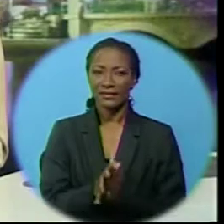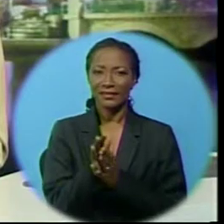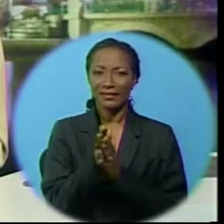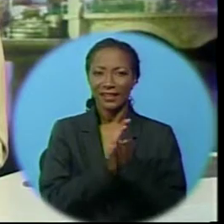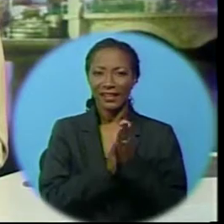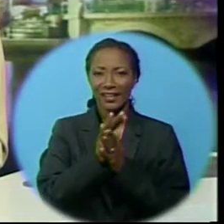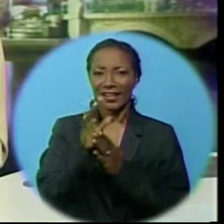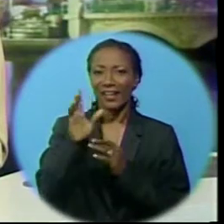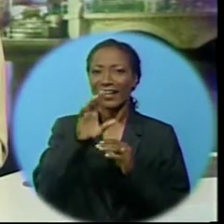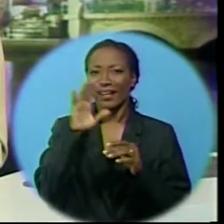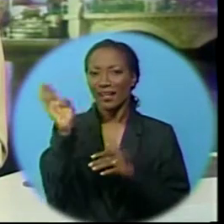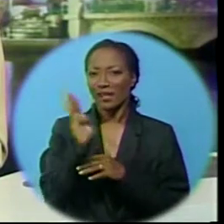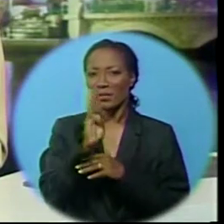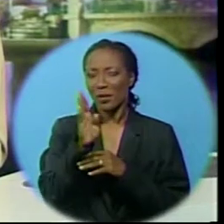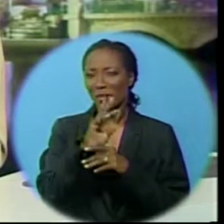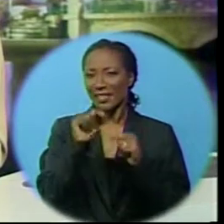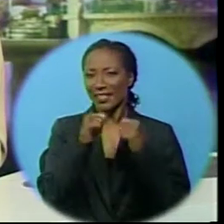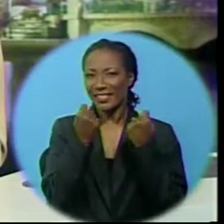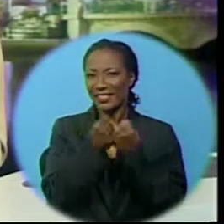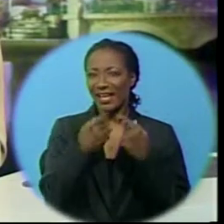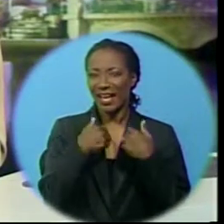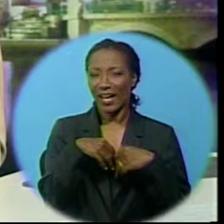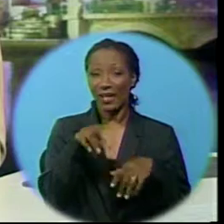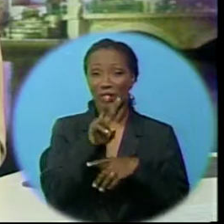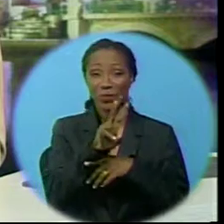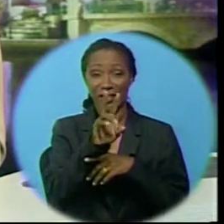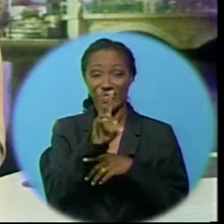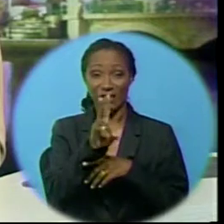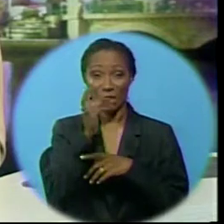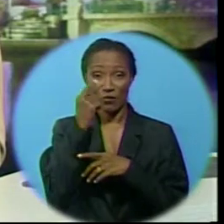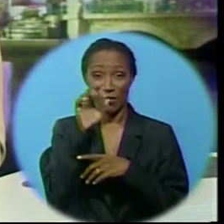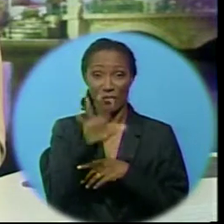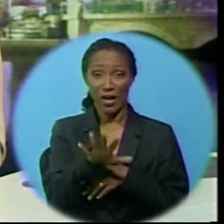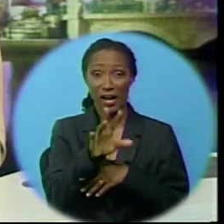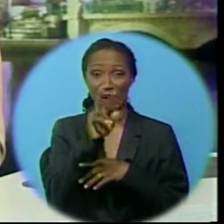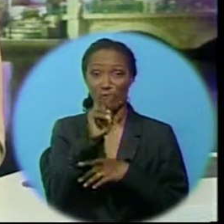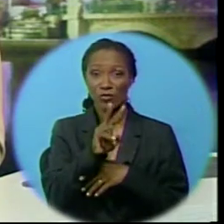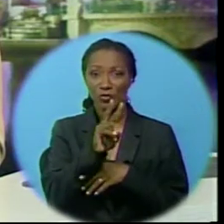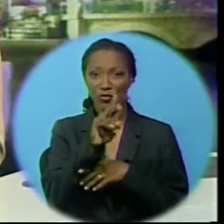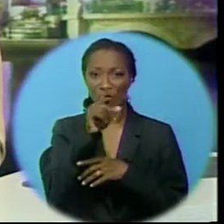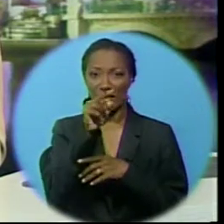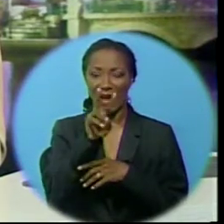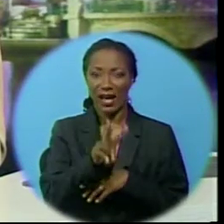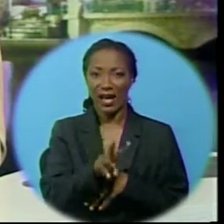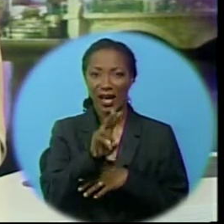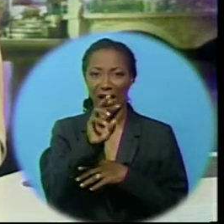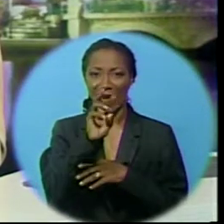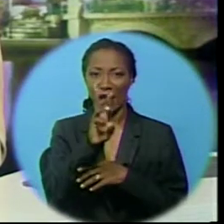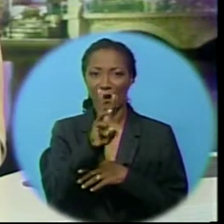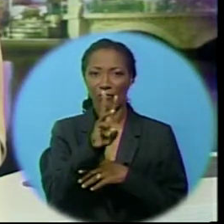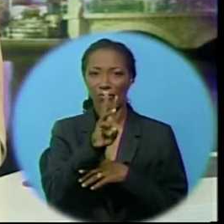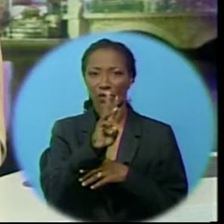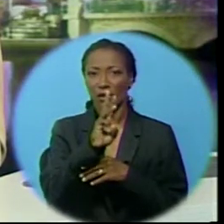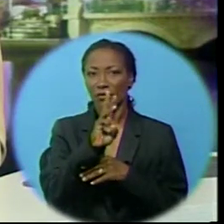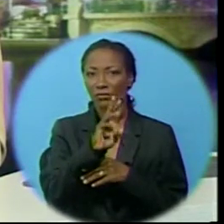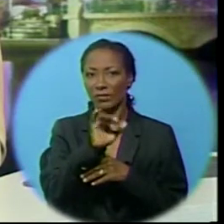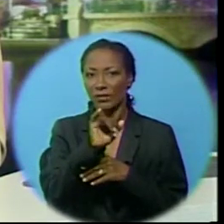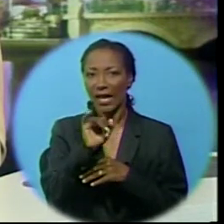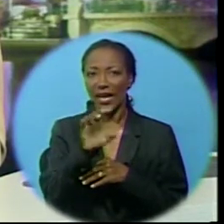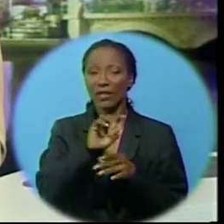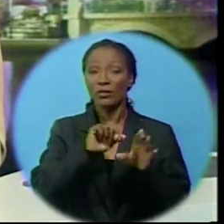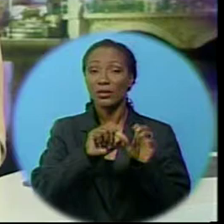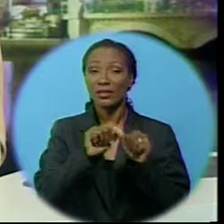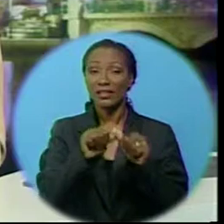The Tridents won 27 for a 5 with 2.5 overs to go. Now this game, the Tridents versus the Zouks, will be continued tape delayed